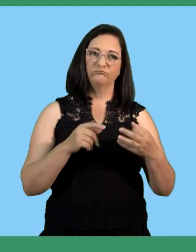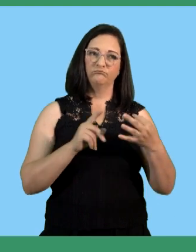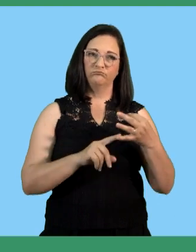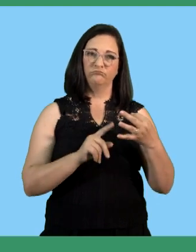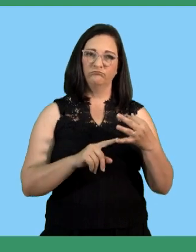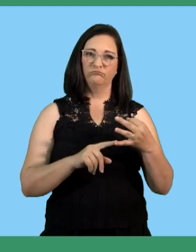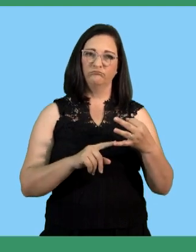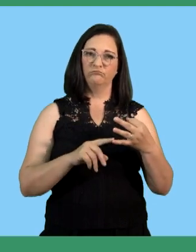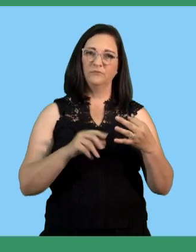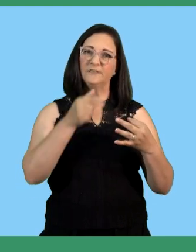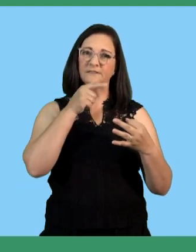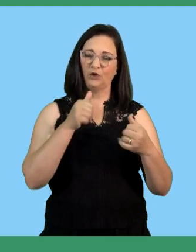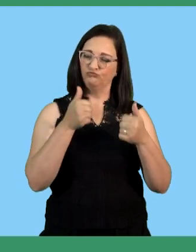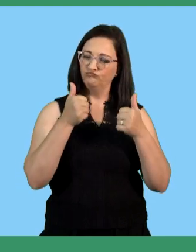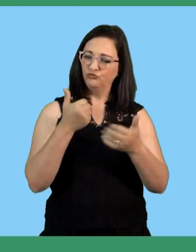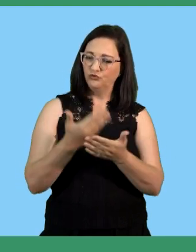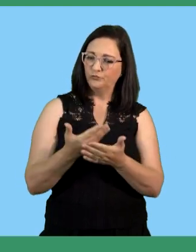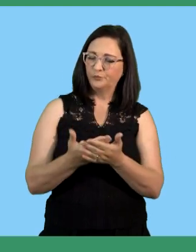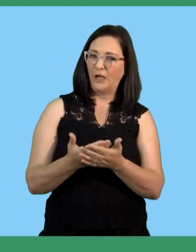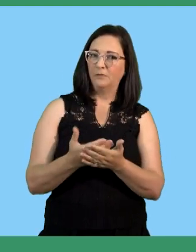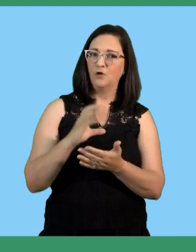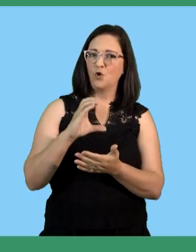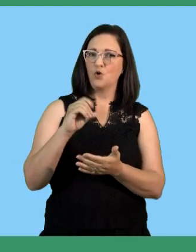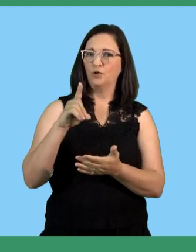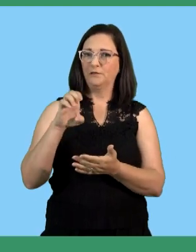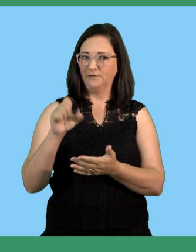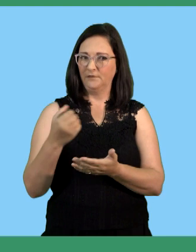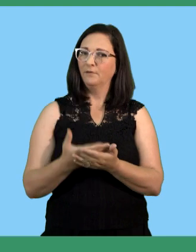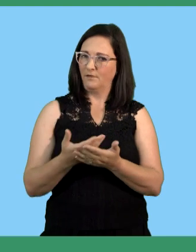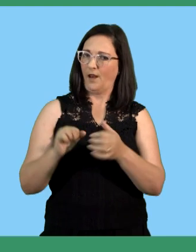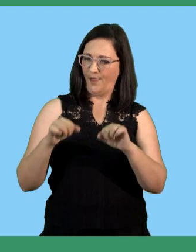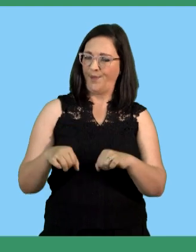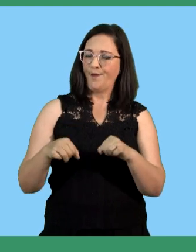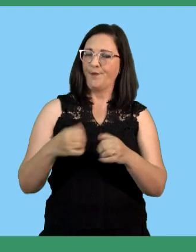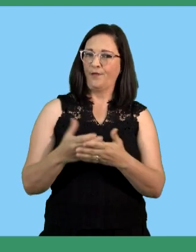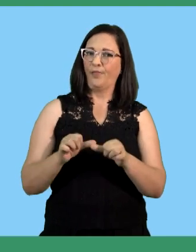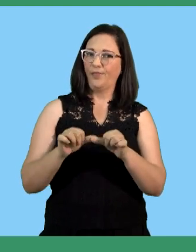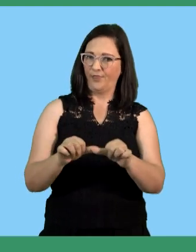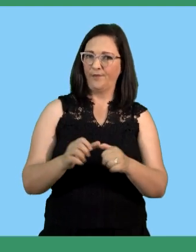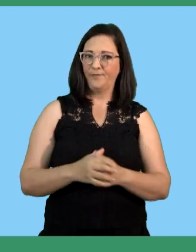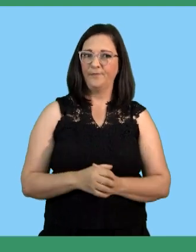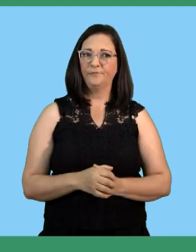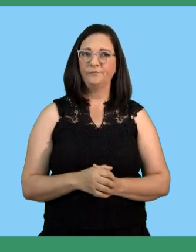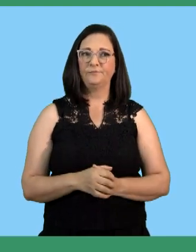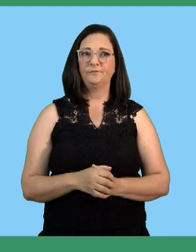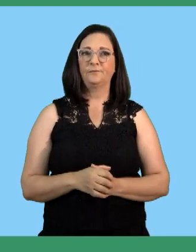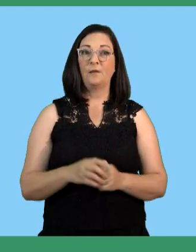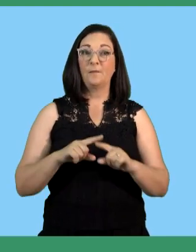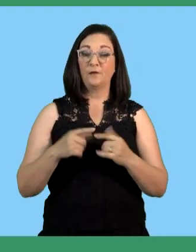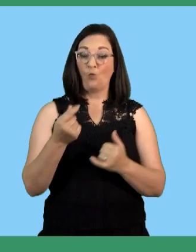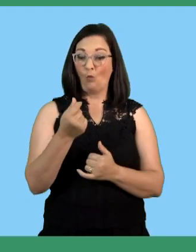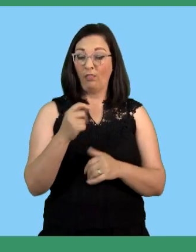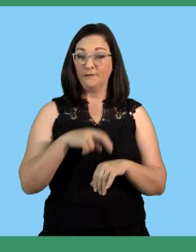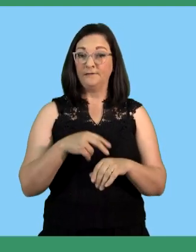development of the codes of good practice. So these are the purposes. Mainly, don't forget to enable wealth to be